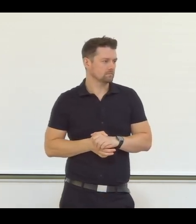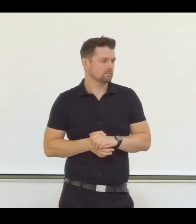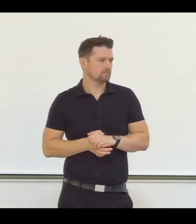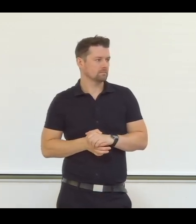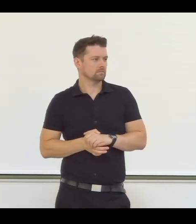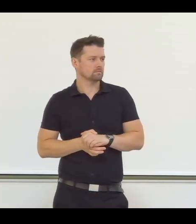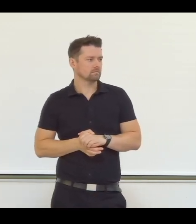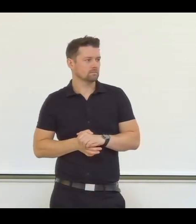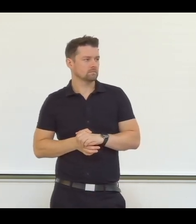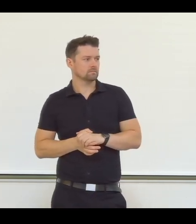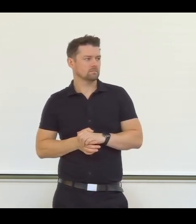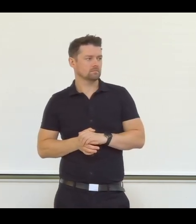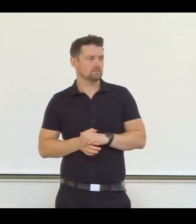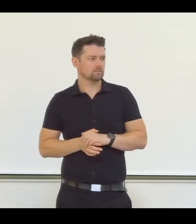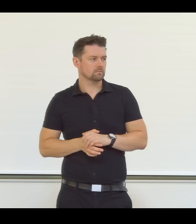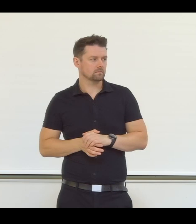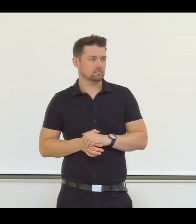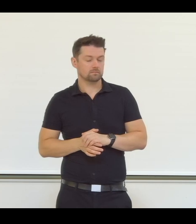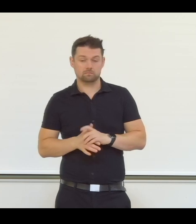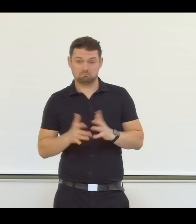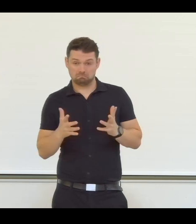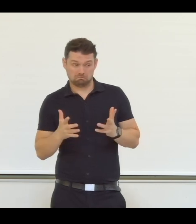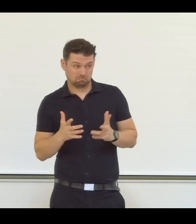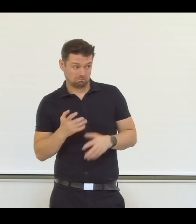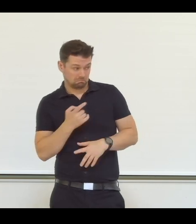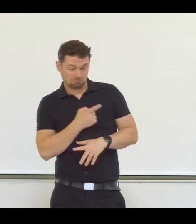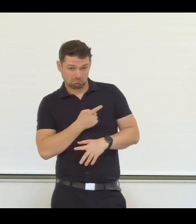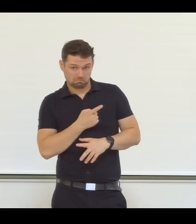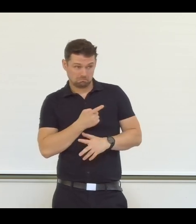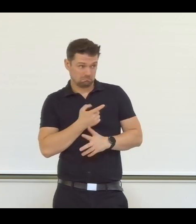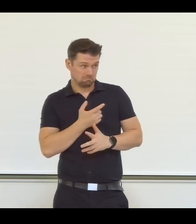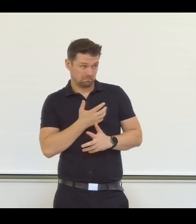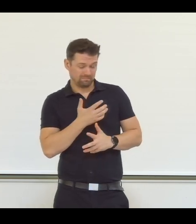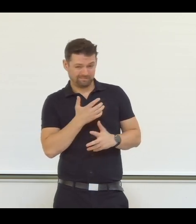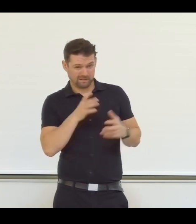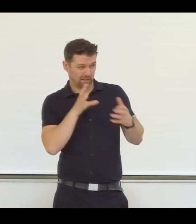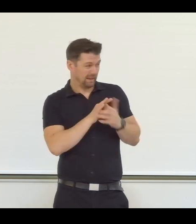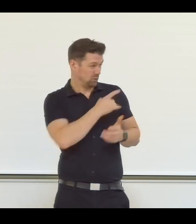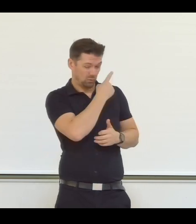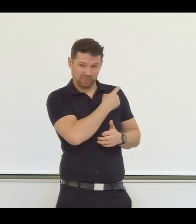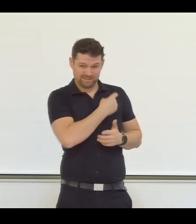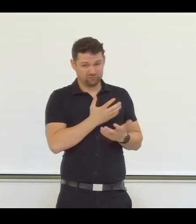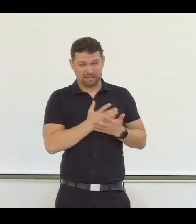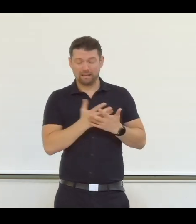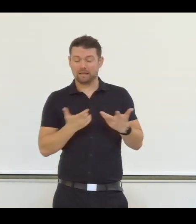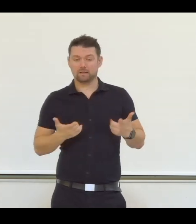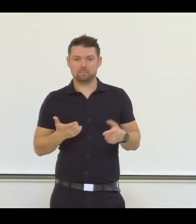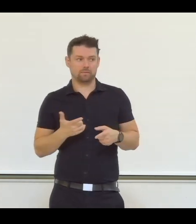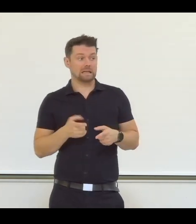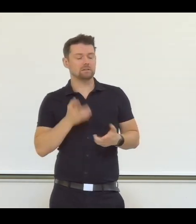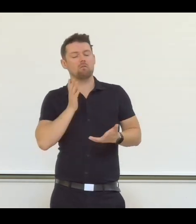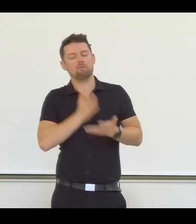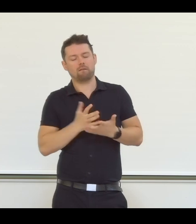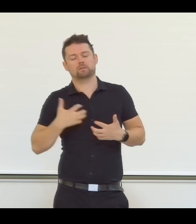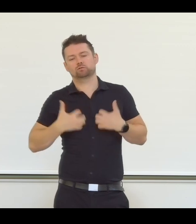basically was kind of something that's sort of related to where this is going. So I think it's a really interesting